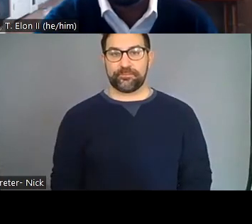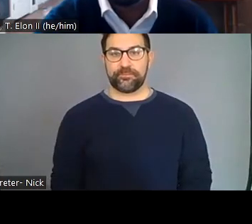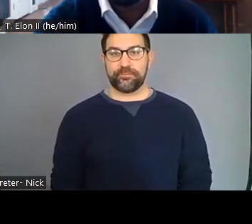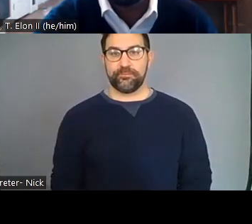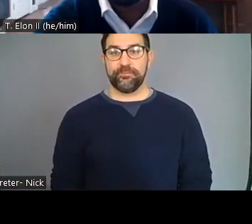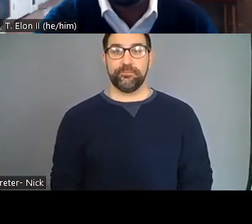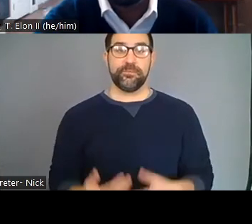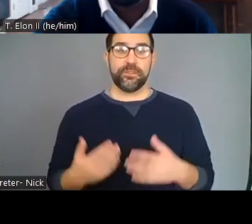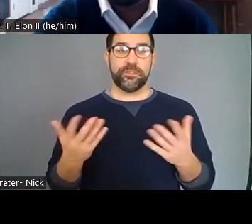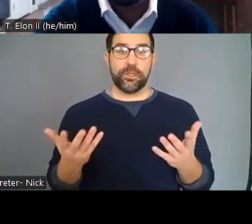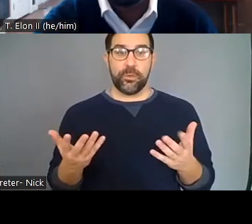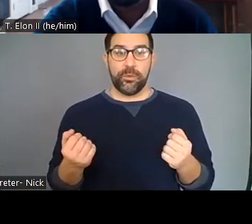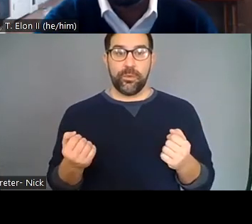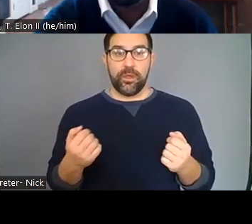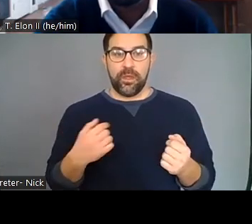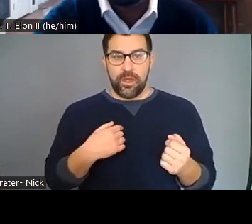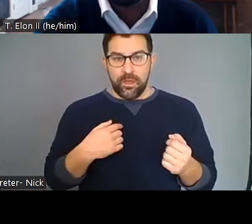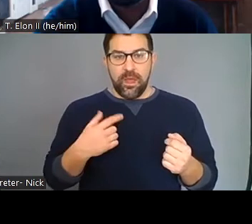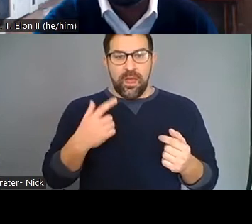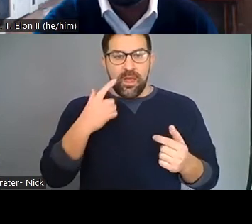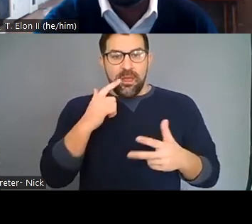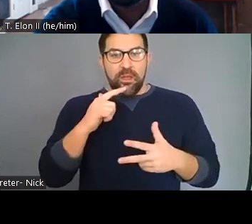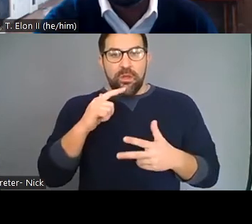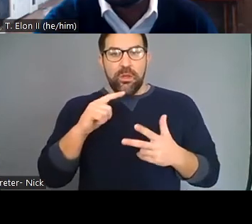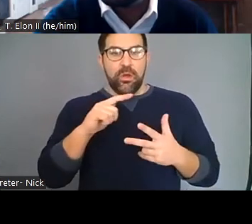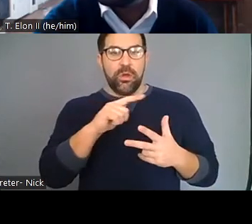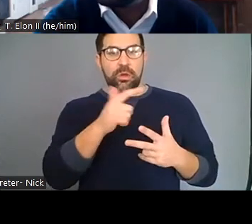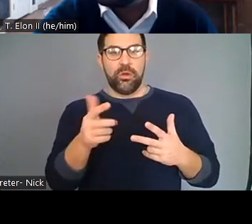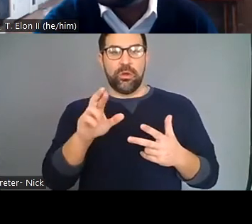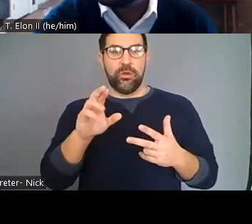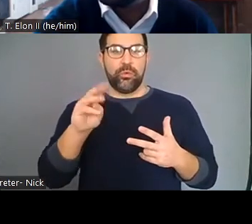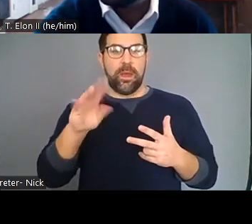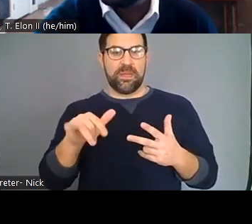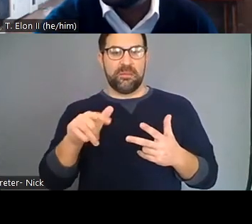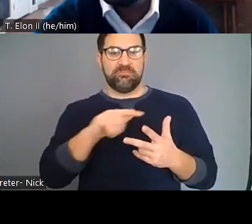So I think I'll pass it on to Rommy just because she can add on.